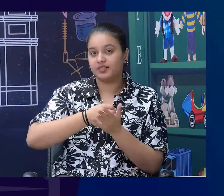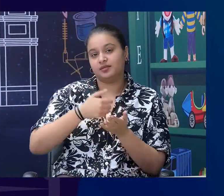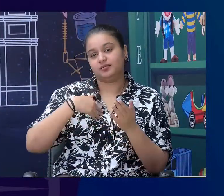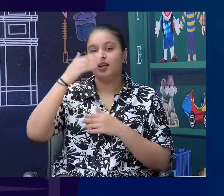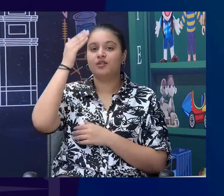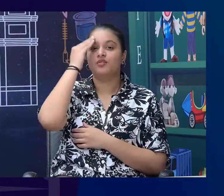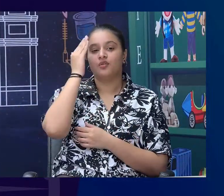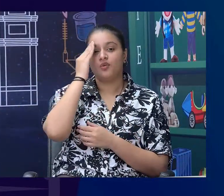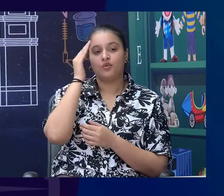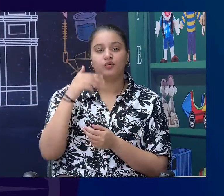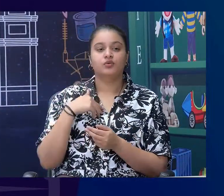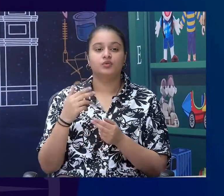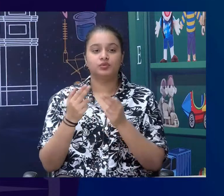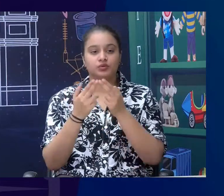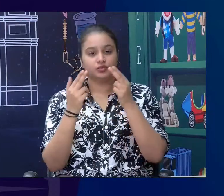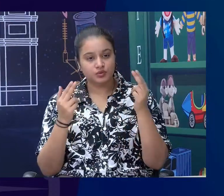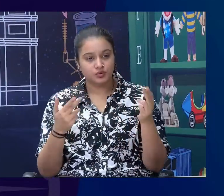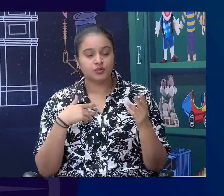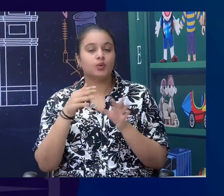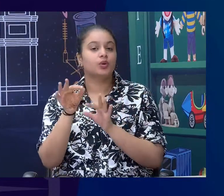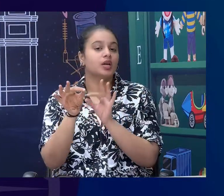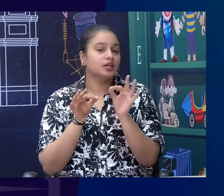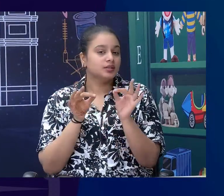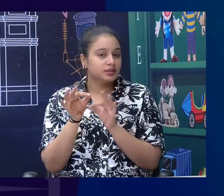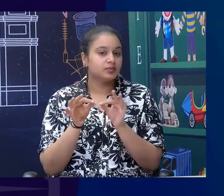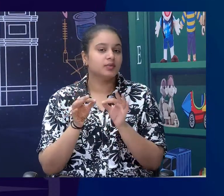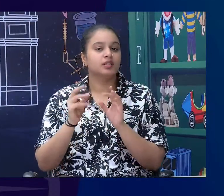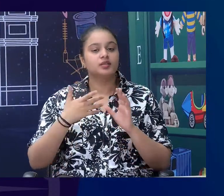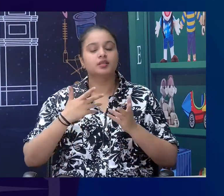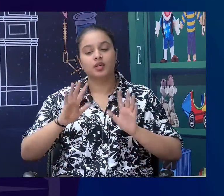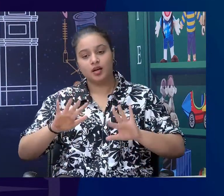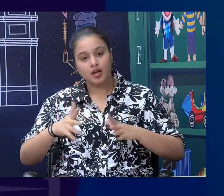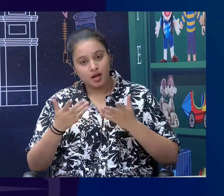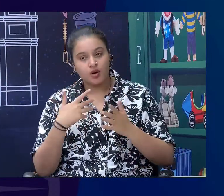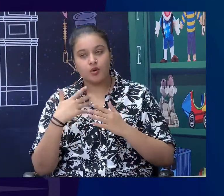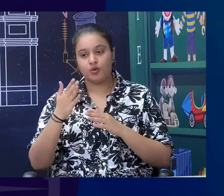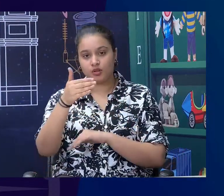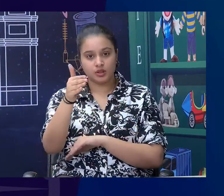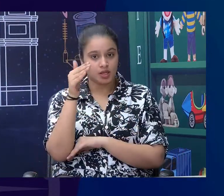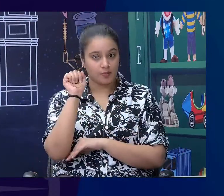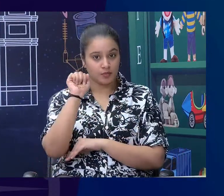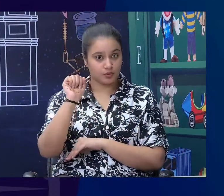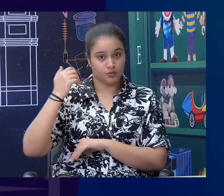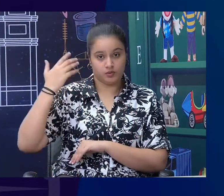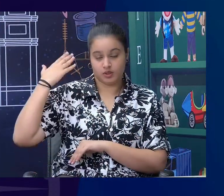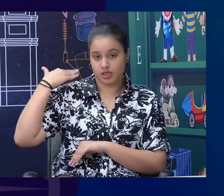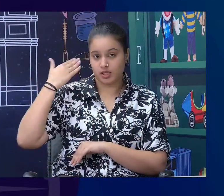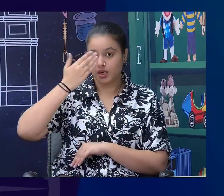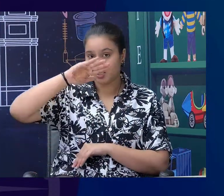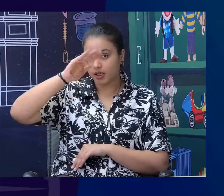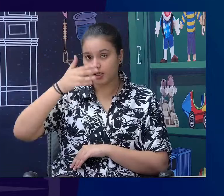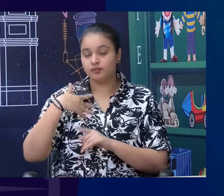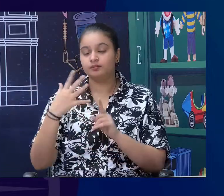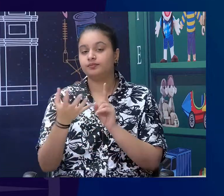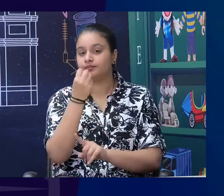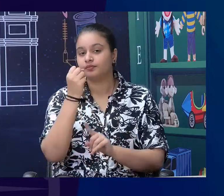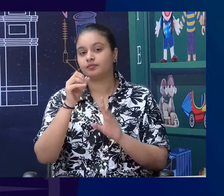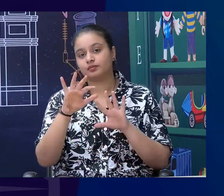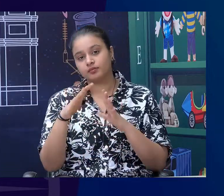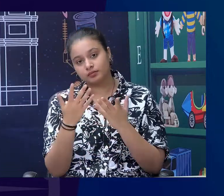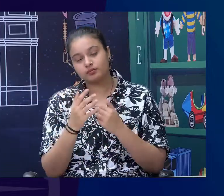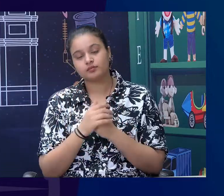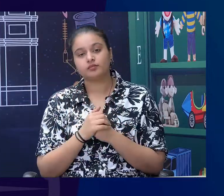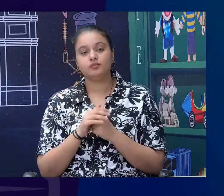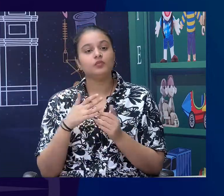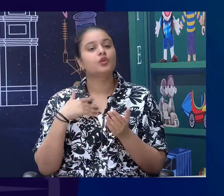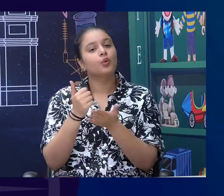yes, this story kind of explains why and how the camel got his hump, and how the hump actually also